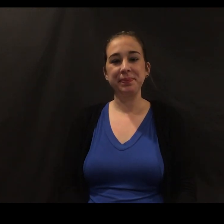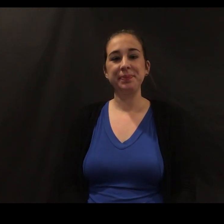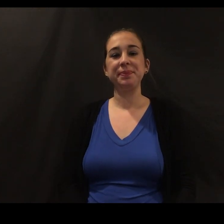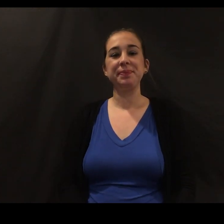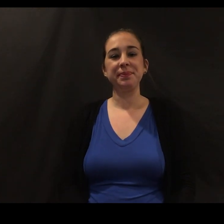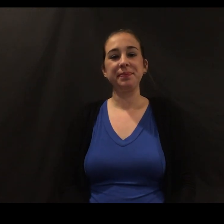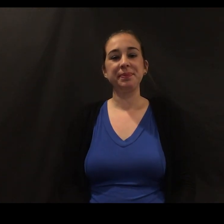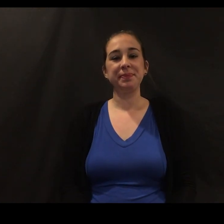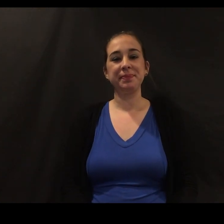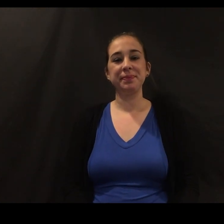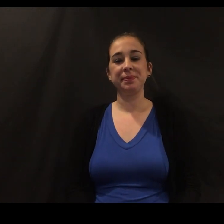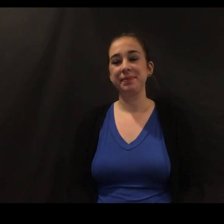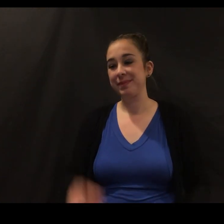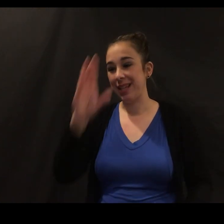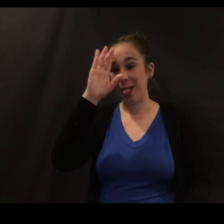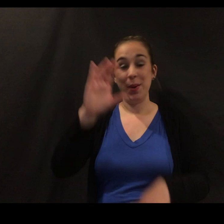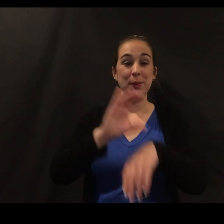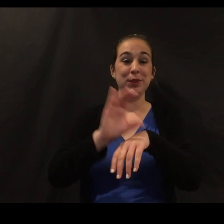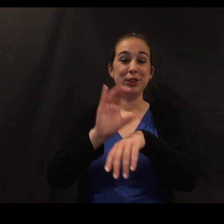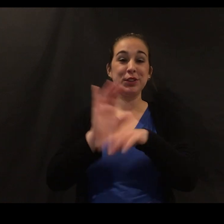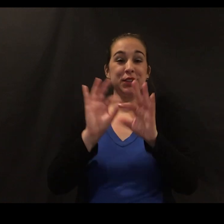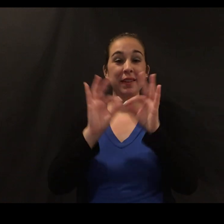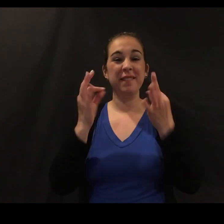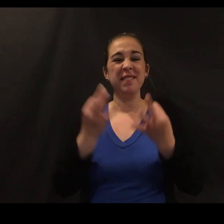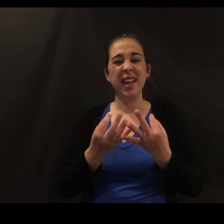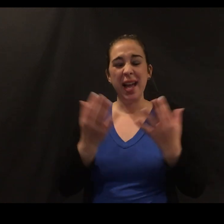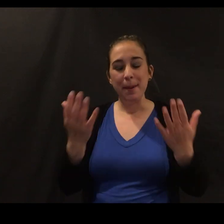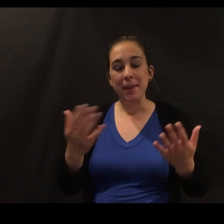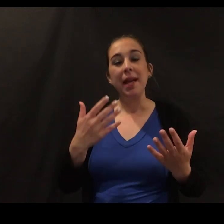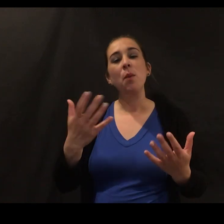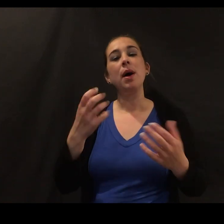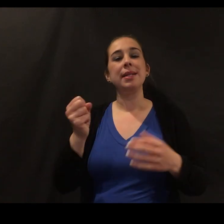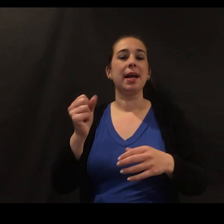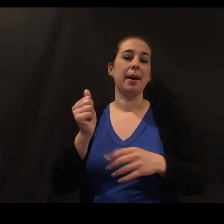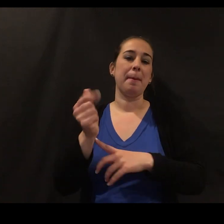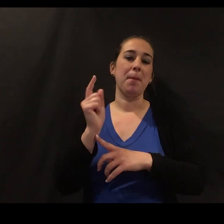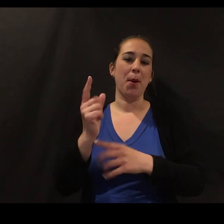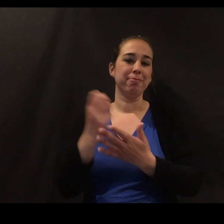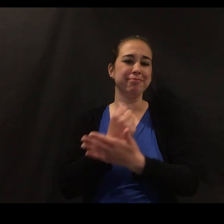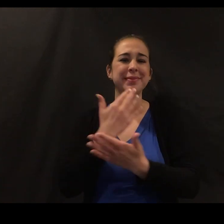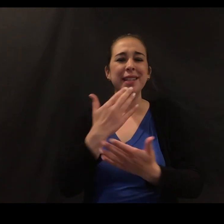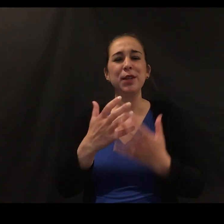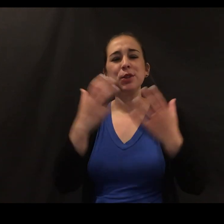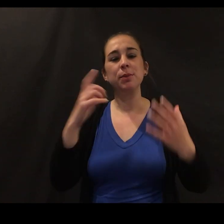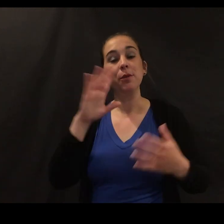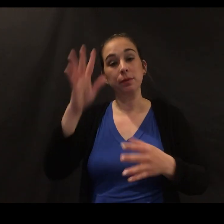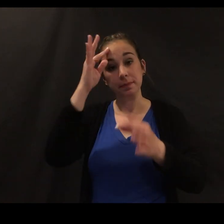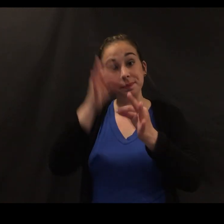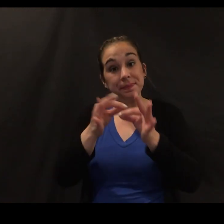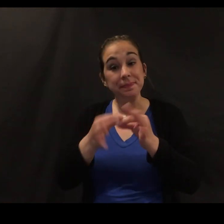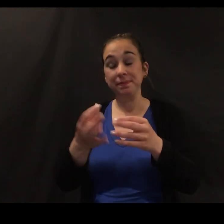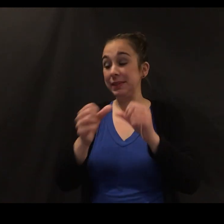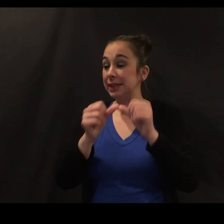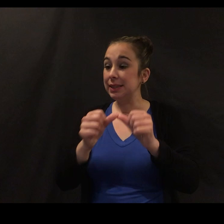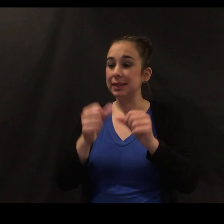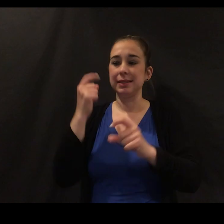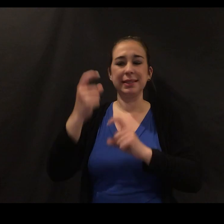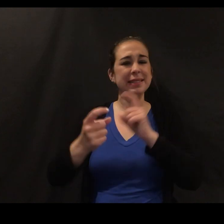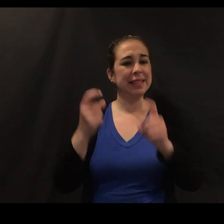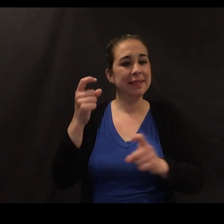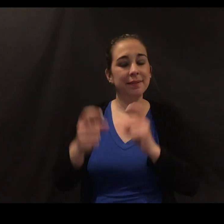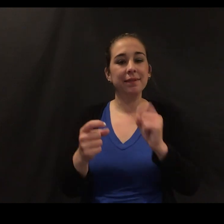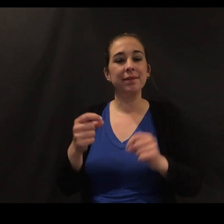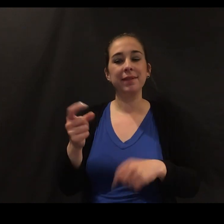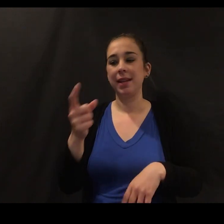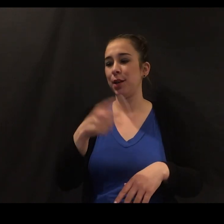Hey, church family, we just want to take a minute and say thank you so much for your faithfulness, your consistency, and your giving. You all are such a blessing. You're